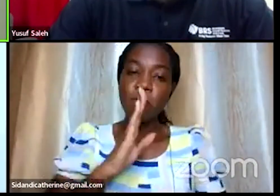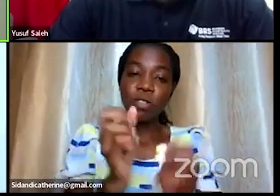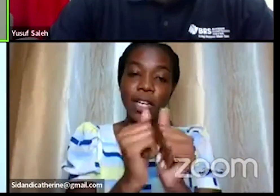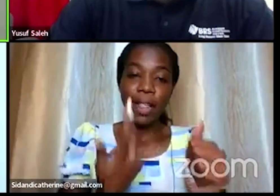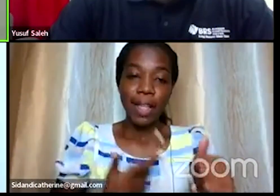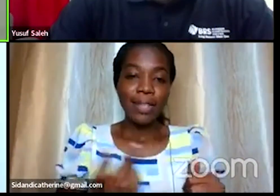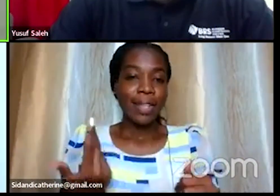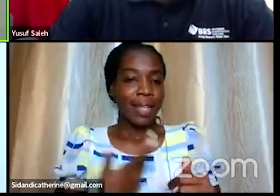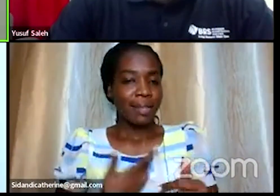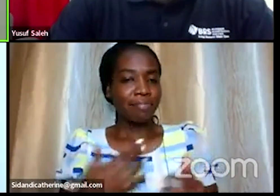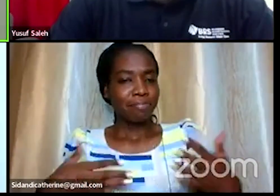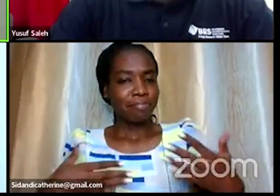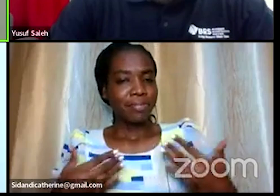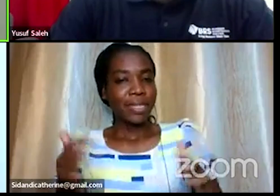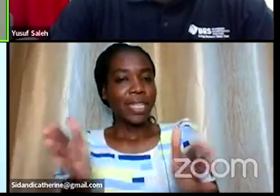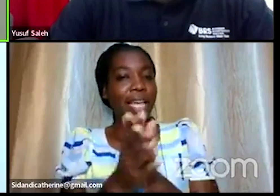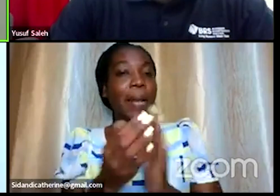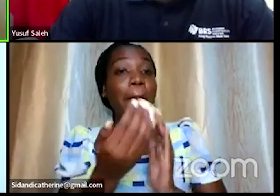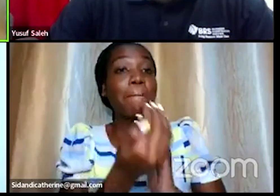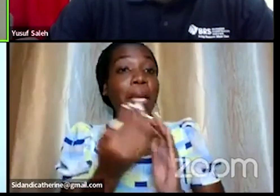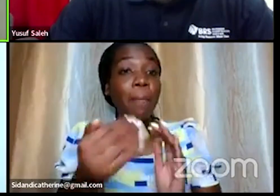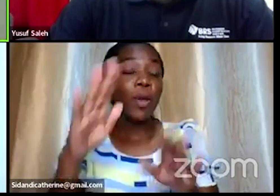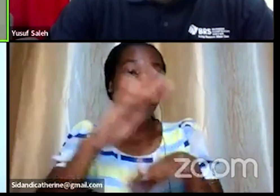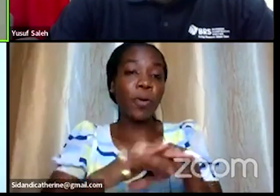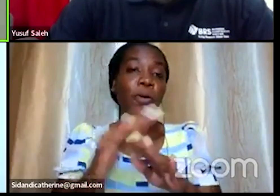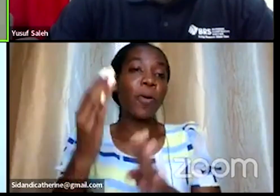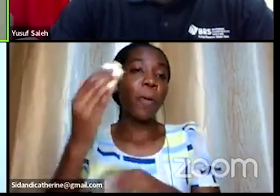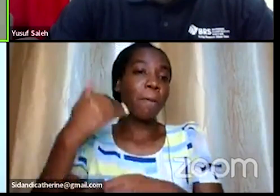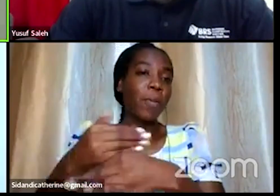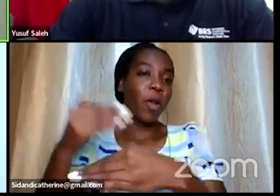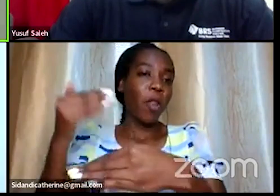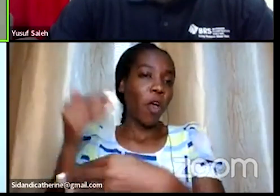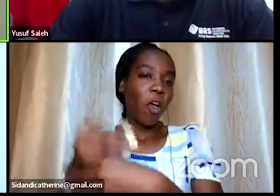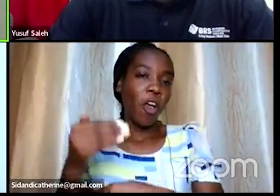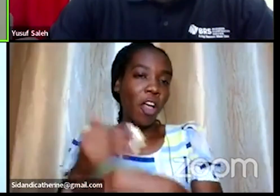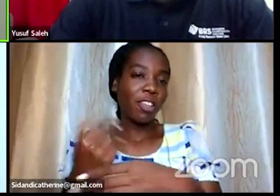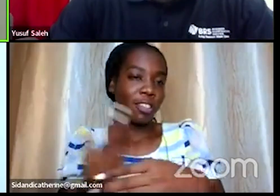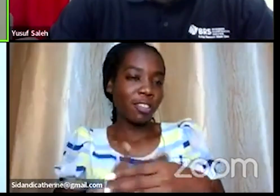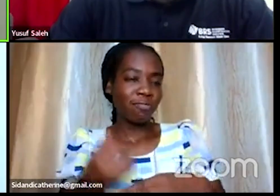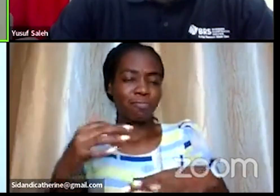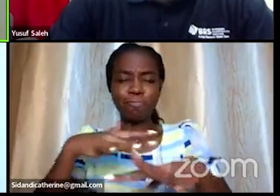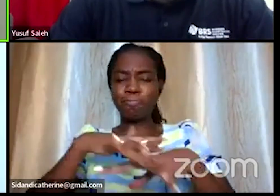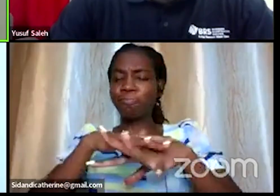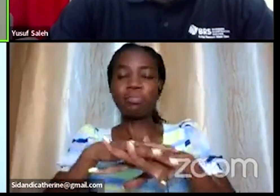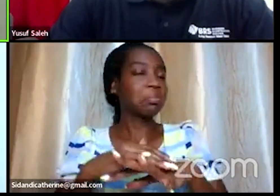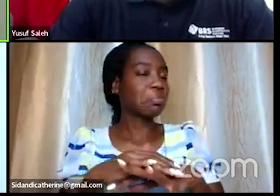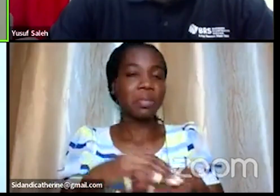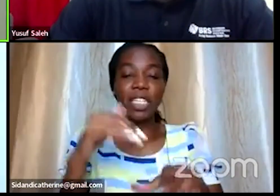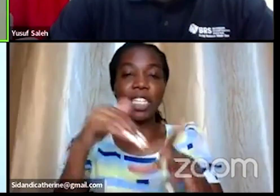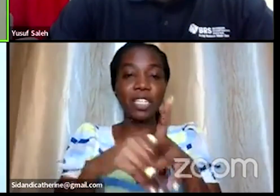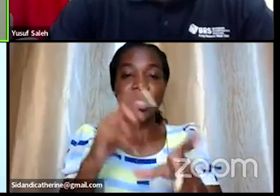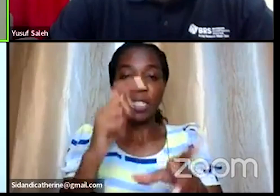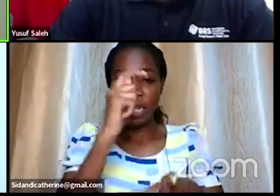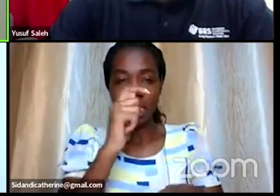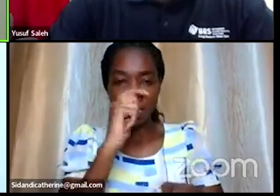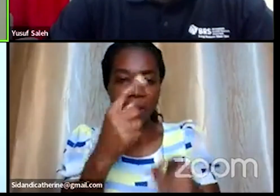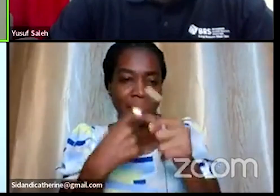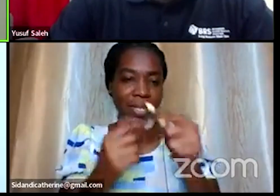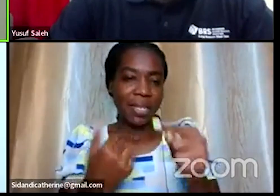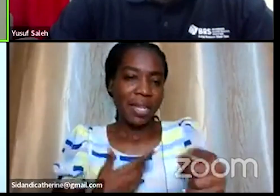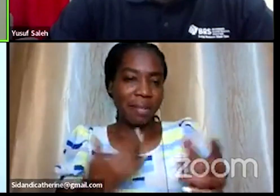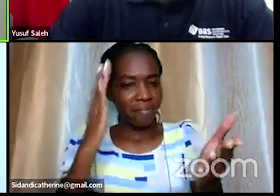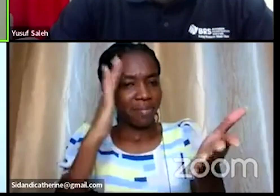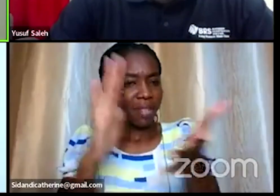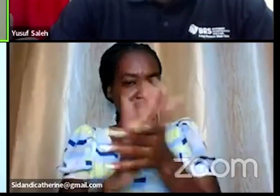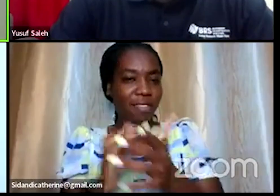Tanzania, our new baby on the block. We are not very explored in Tanzania, but I think we are becoming